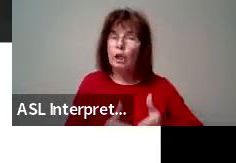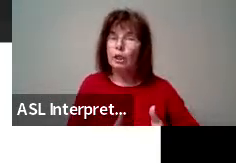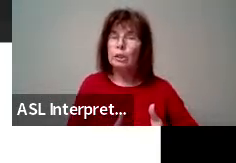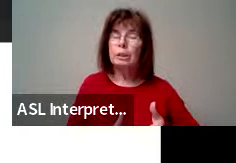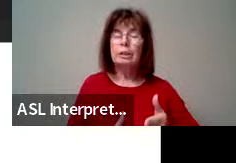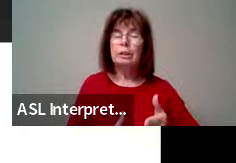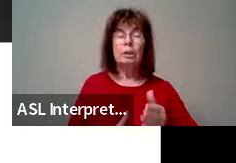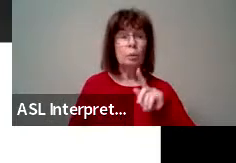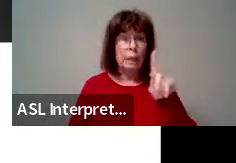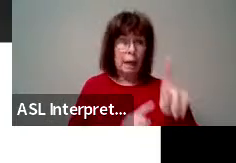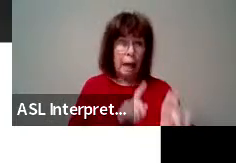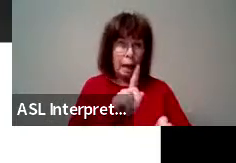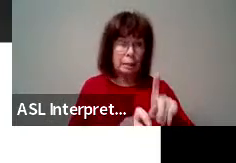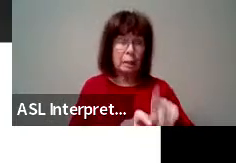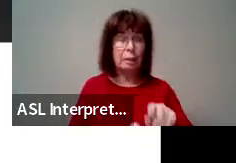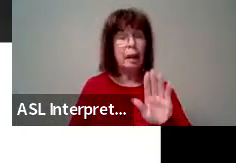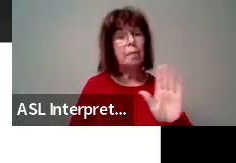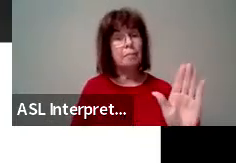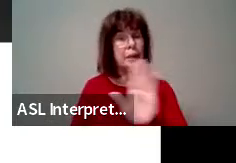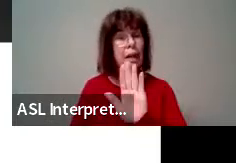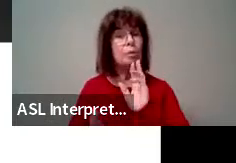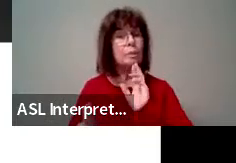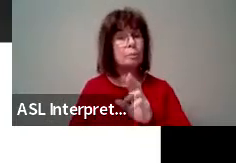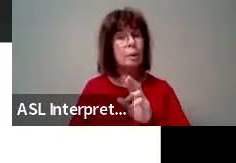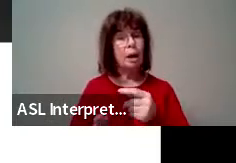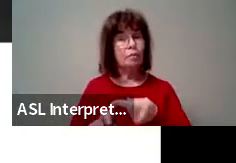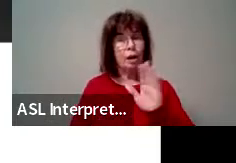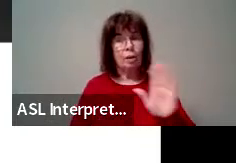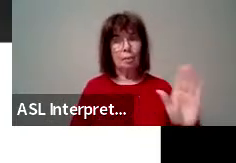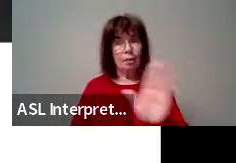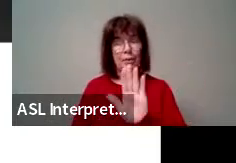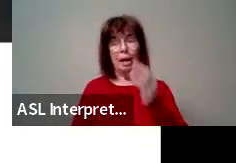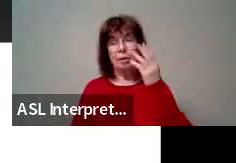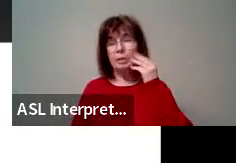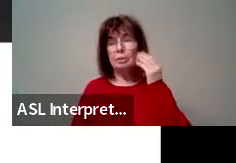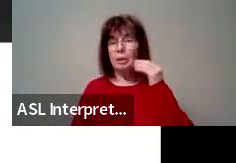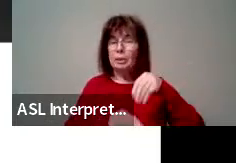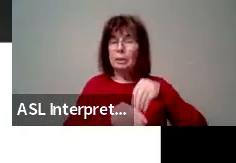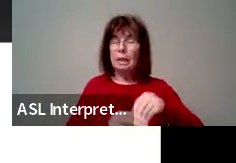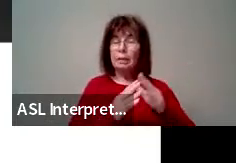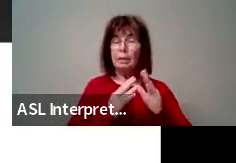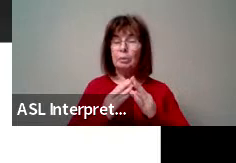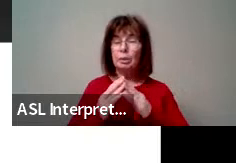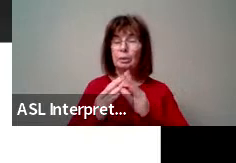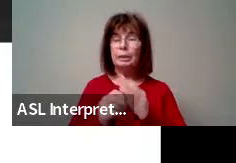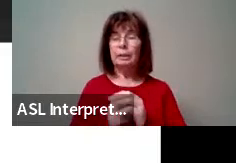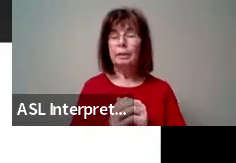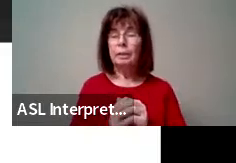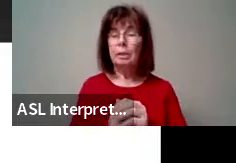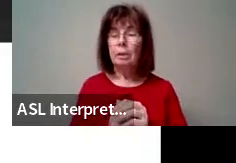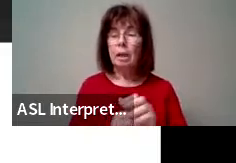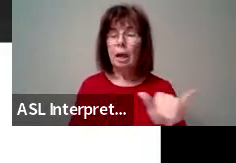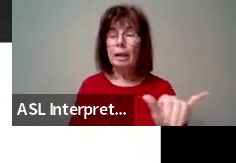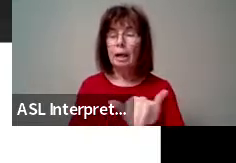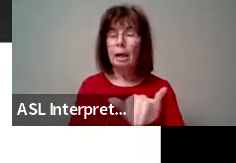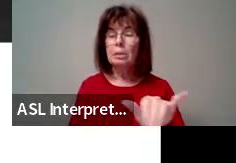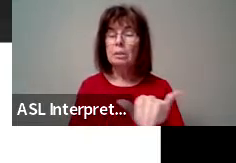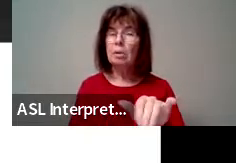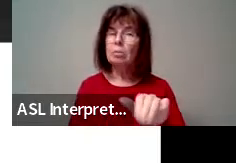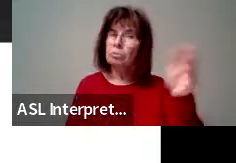they'll respond based on their experiences in the community and the work that they're doing. And we will also